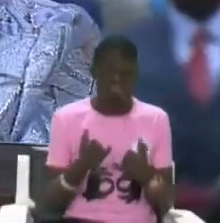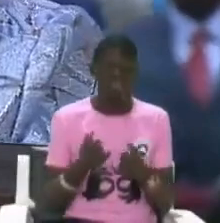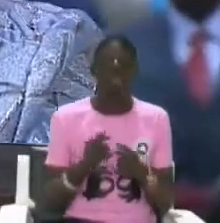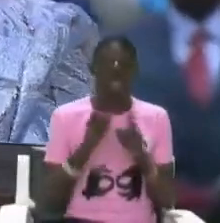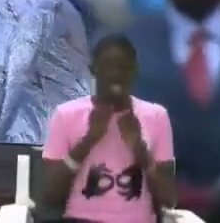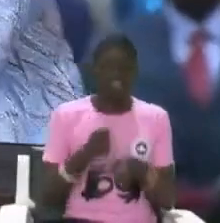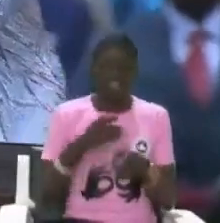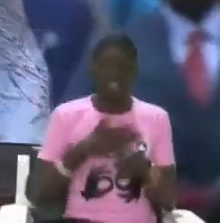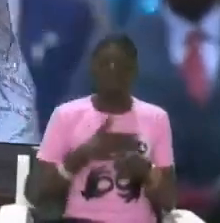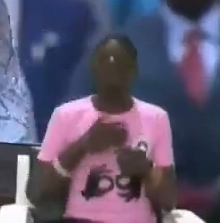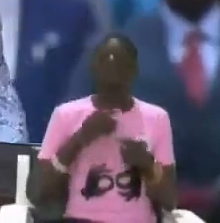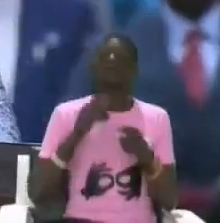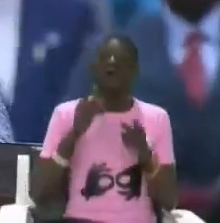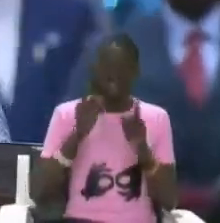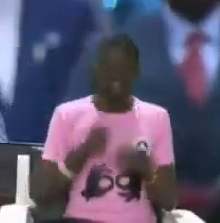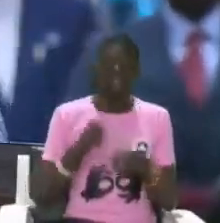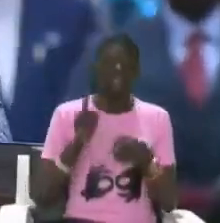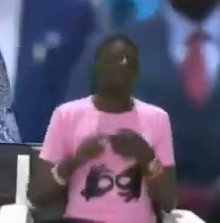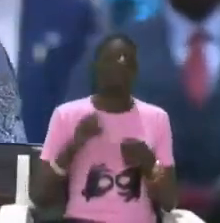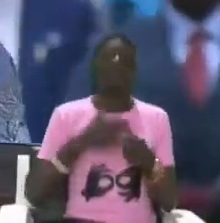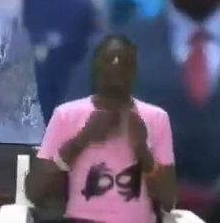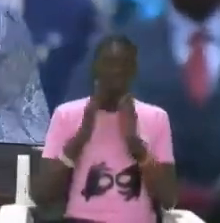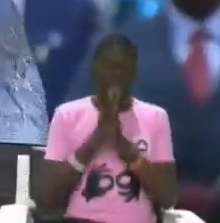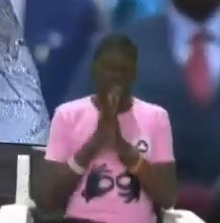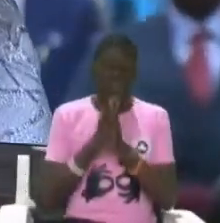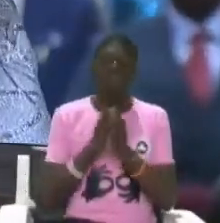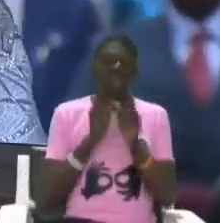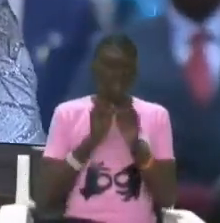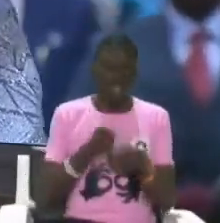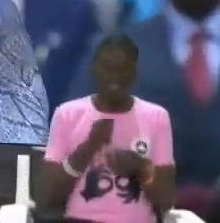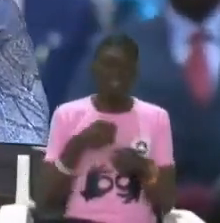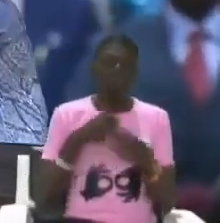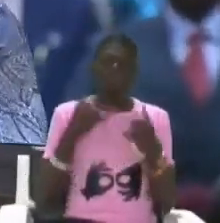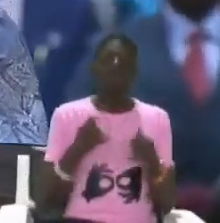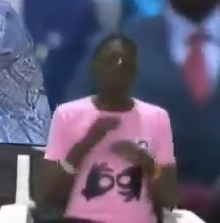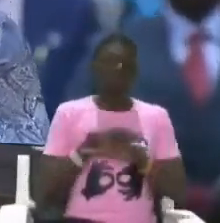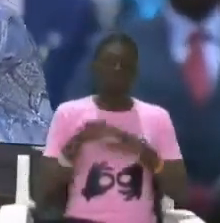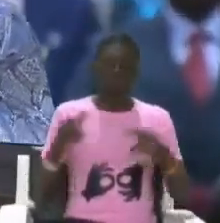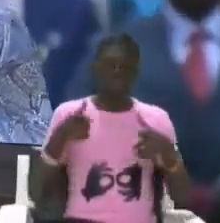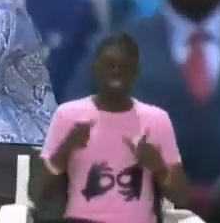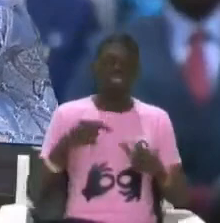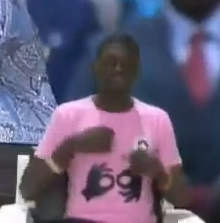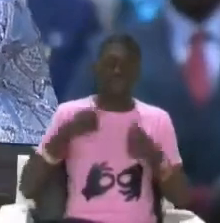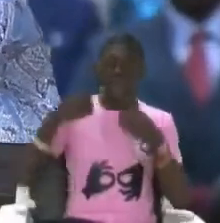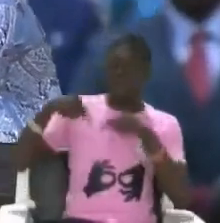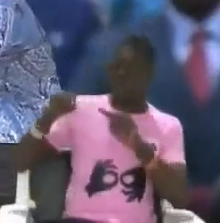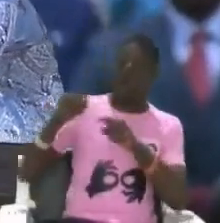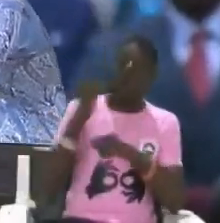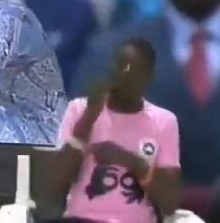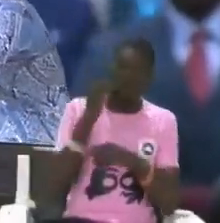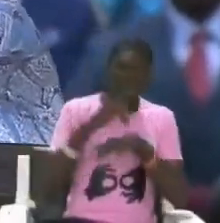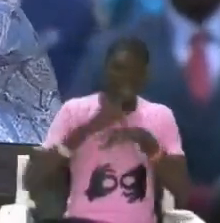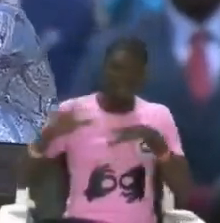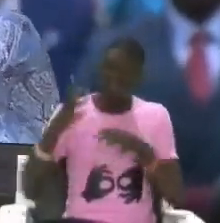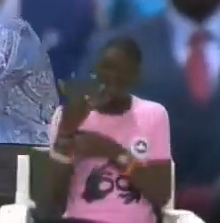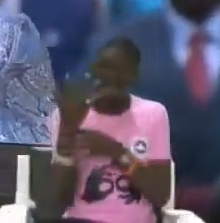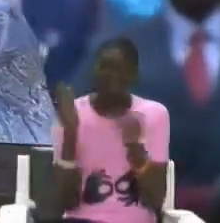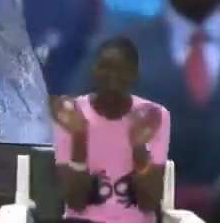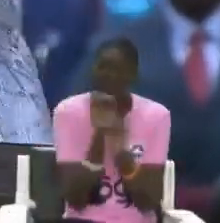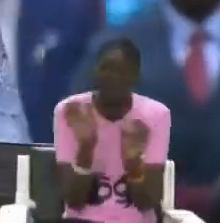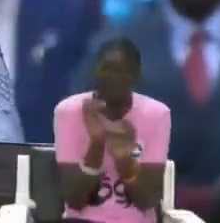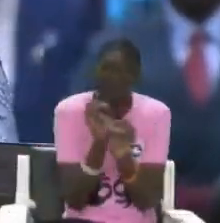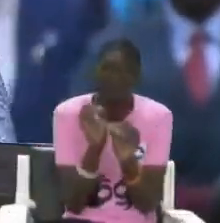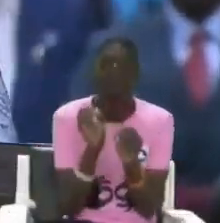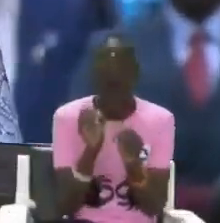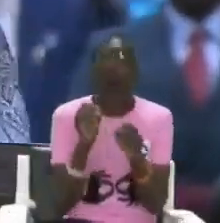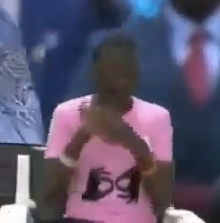prayer tonight. Don't let me go empty-handed. Papa, you are not man that you will lie. When you say you will do a thing, you will do it.